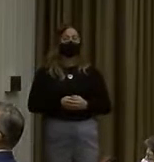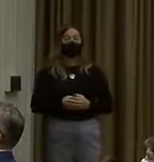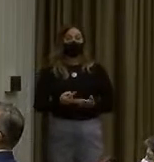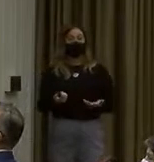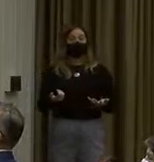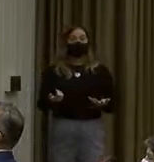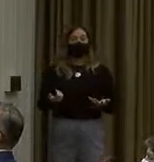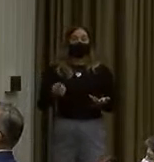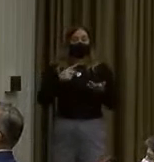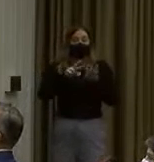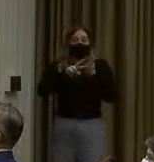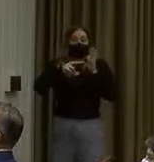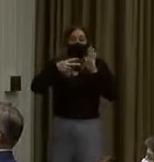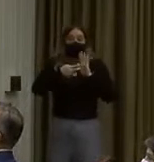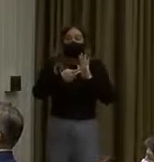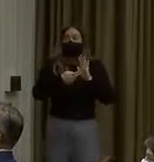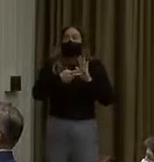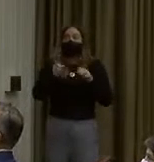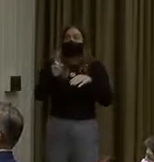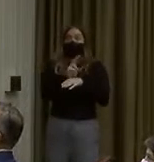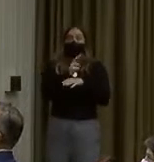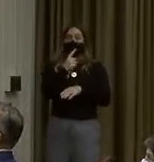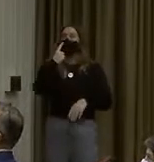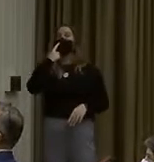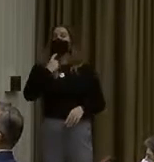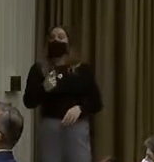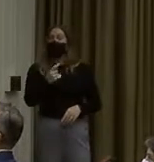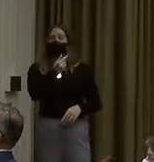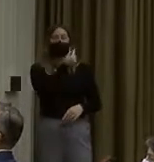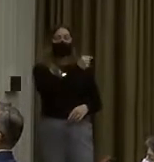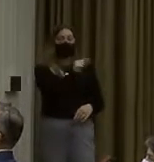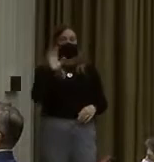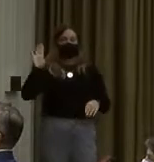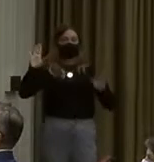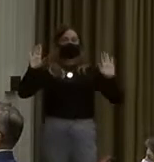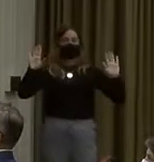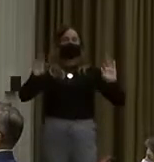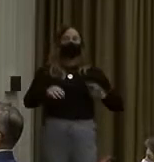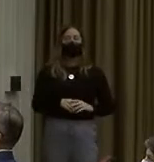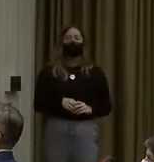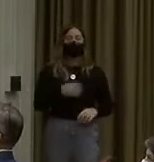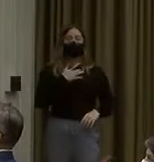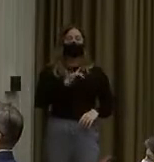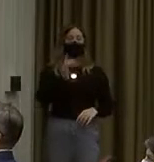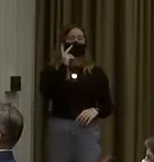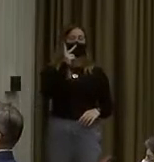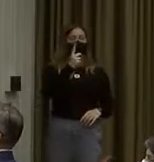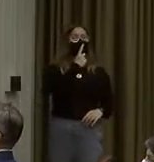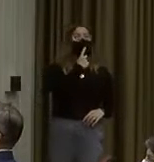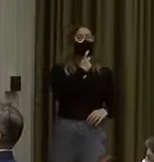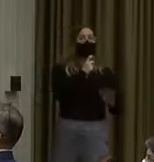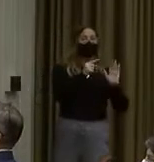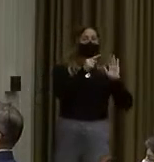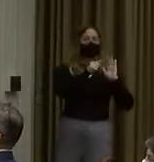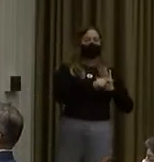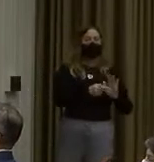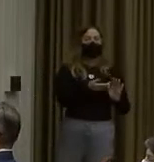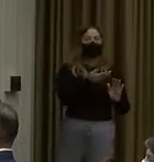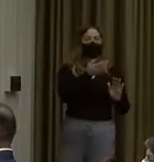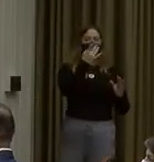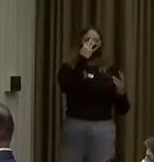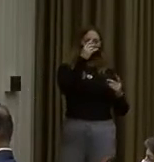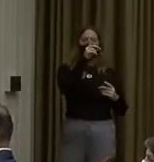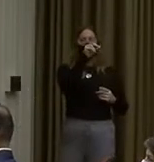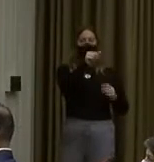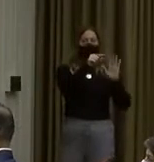lot of intentionality in my life, used red and green here. Typically we look at the red, okay, when we think about disability. We look